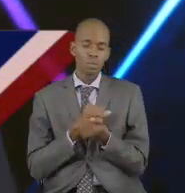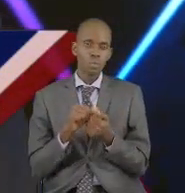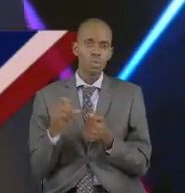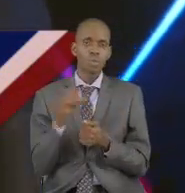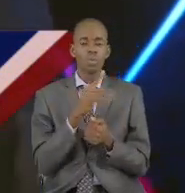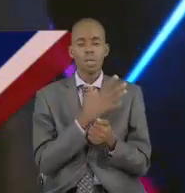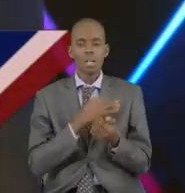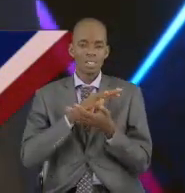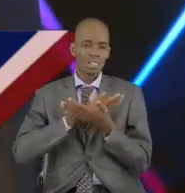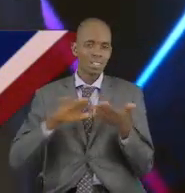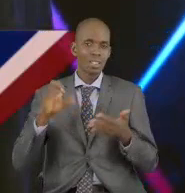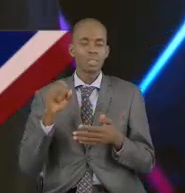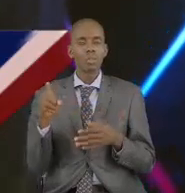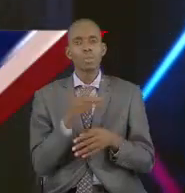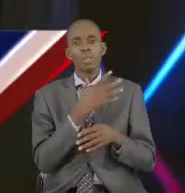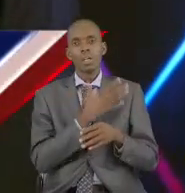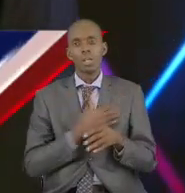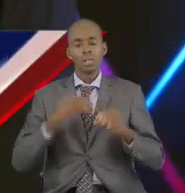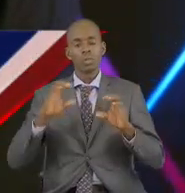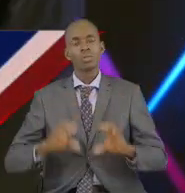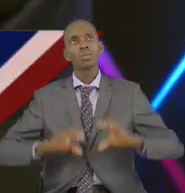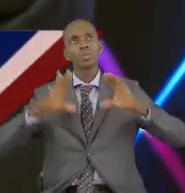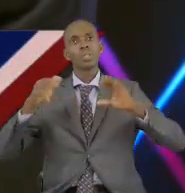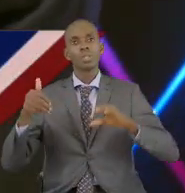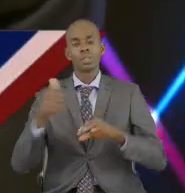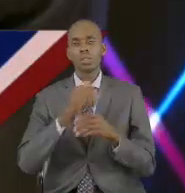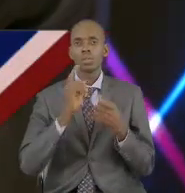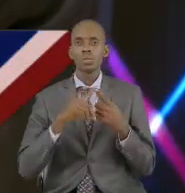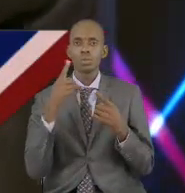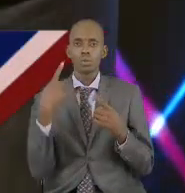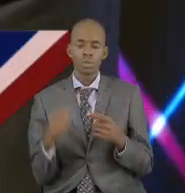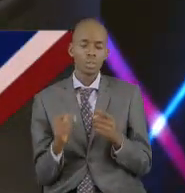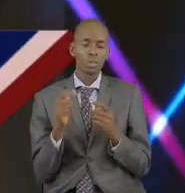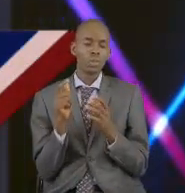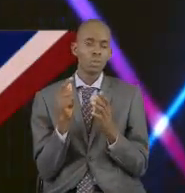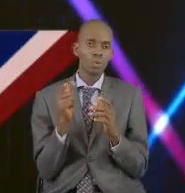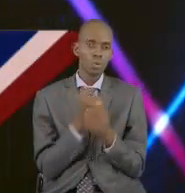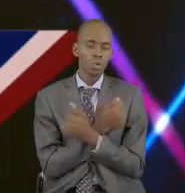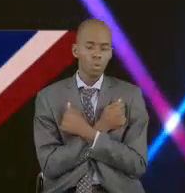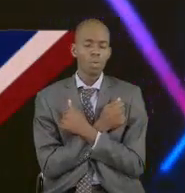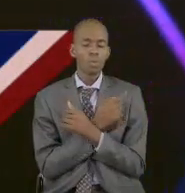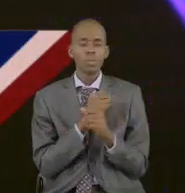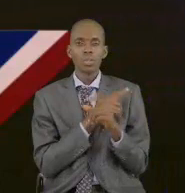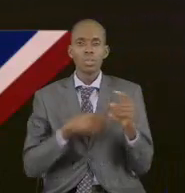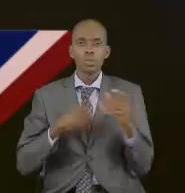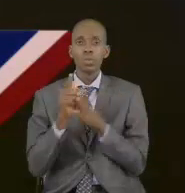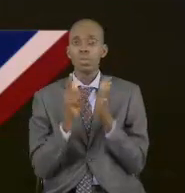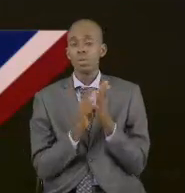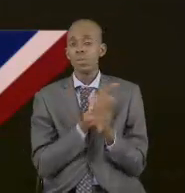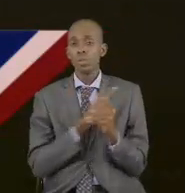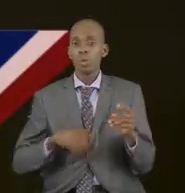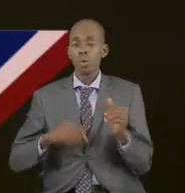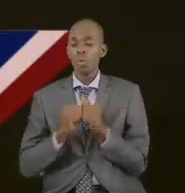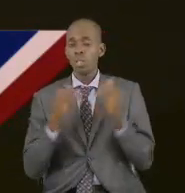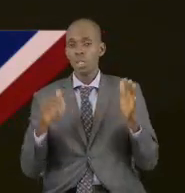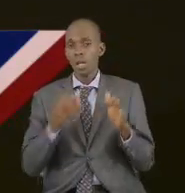cleansed you, and you have committed yourself to the Lord unreservedly, the righteous also